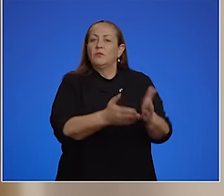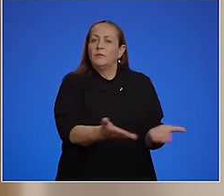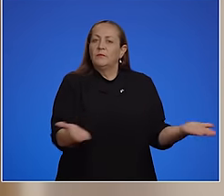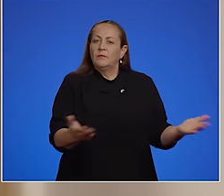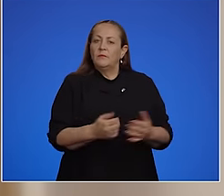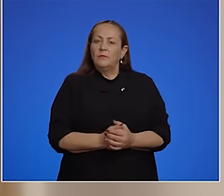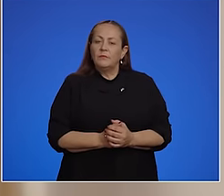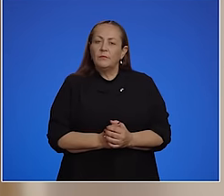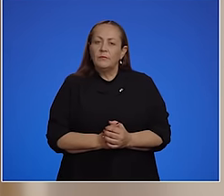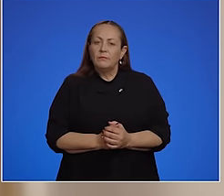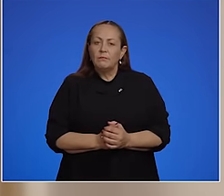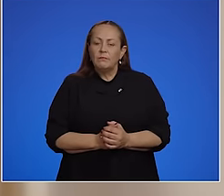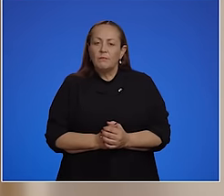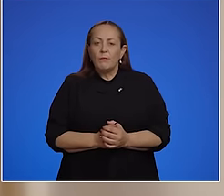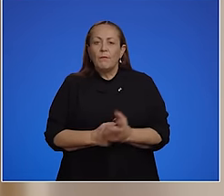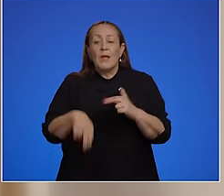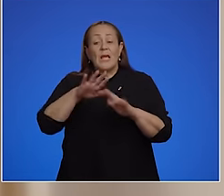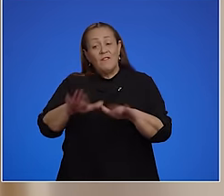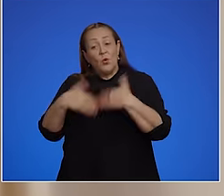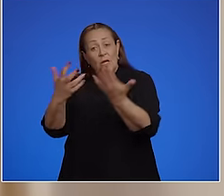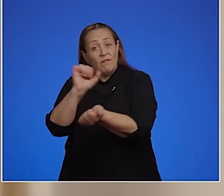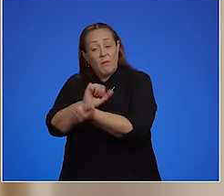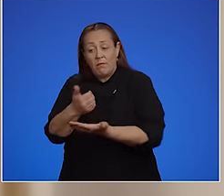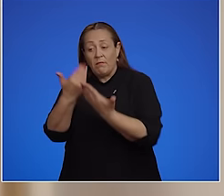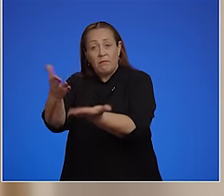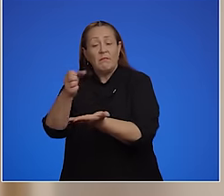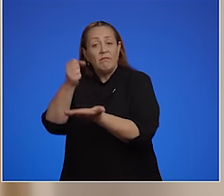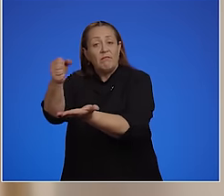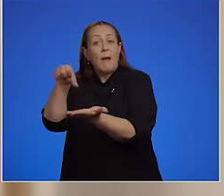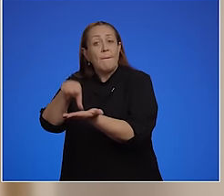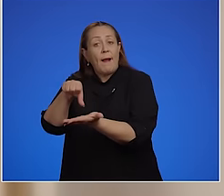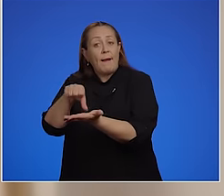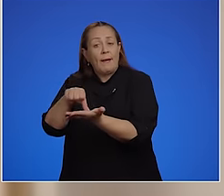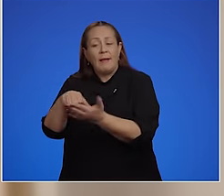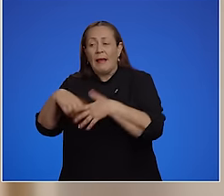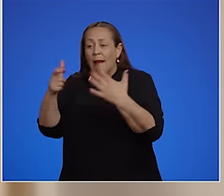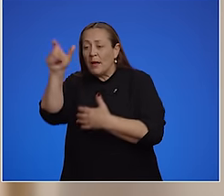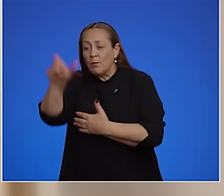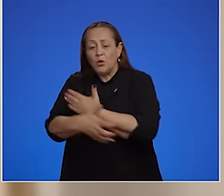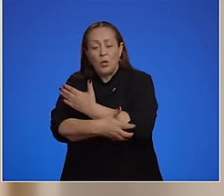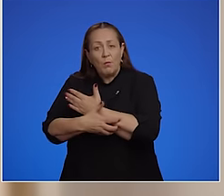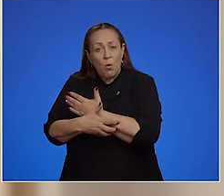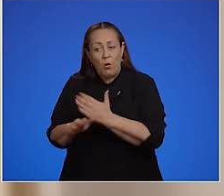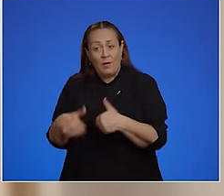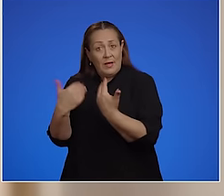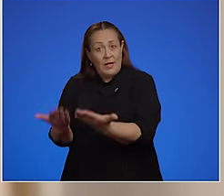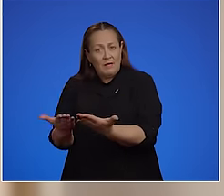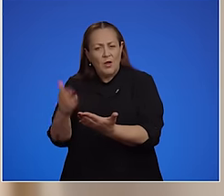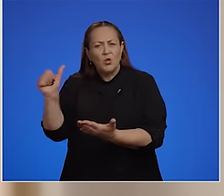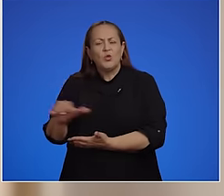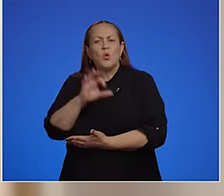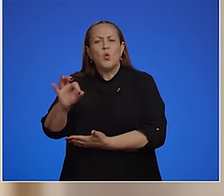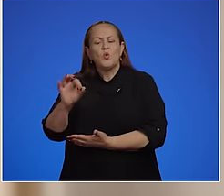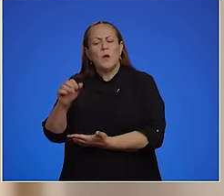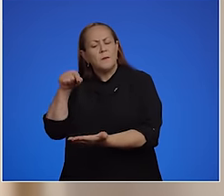orphans. If you lend money to any of my people, to any poor man among you, you must